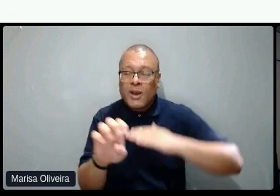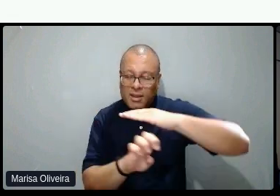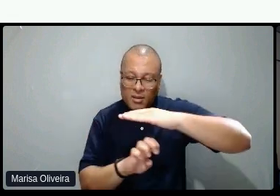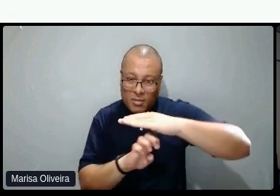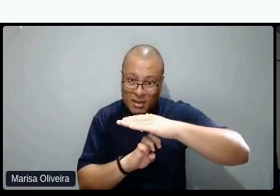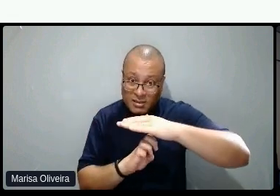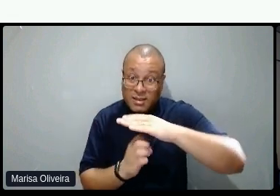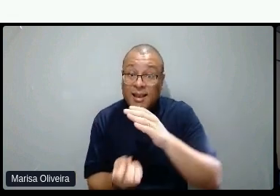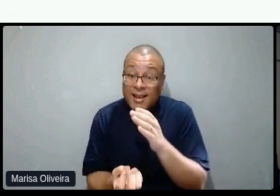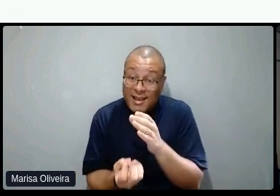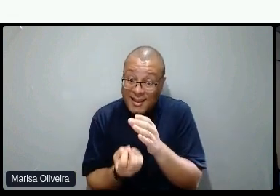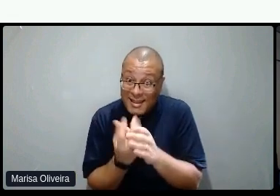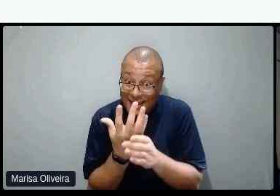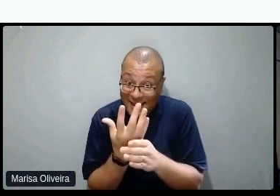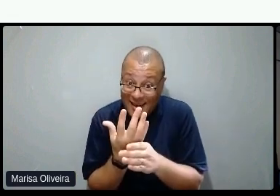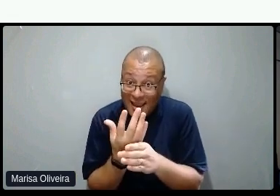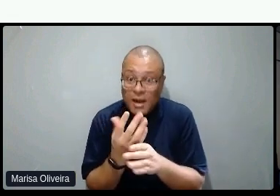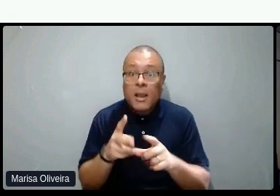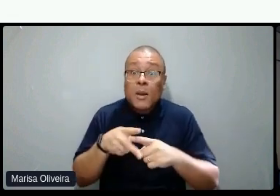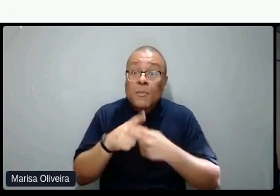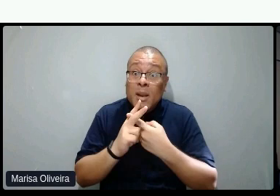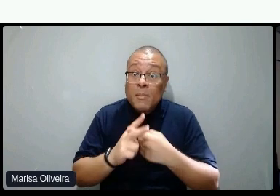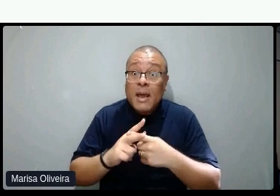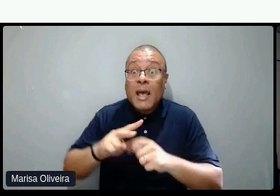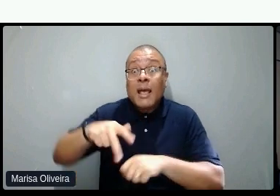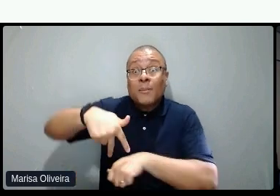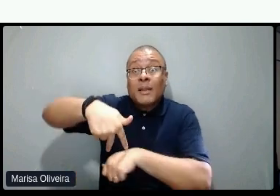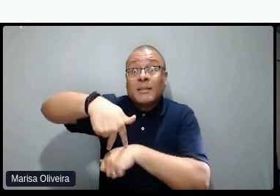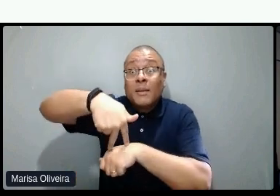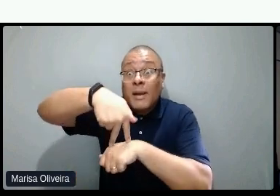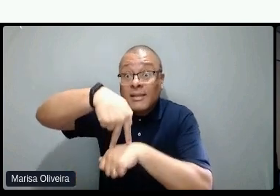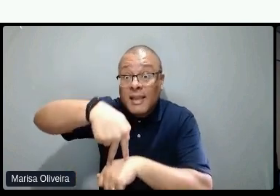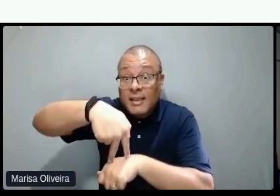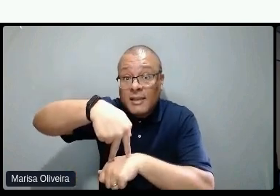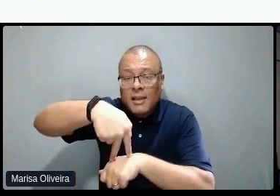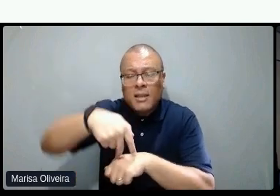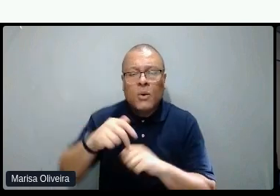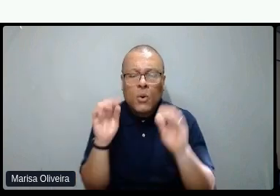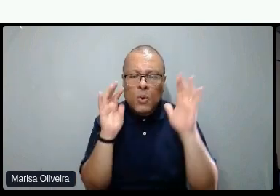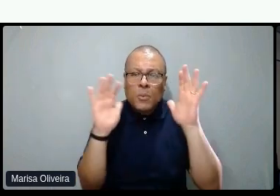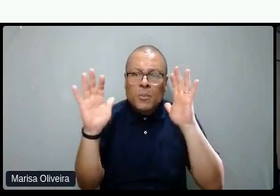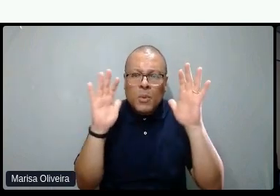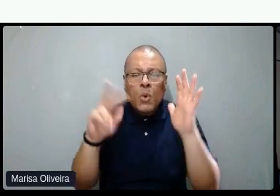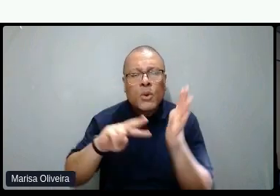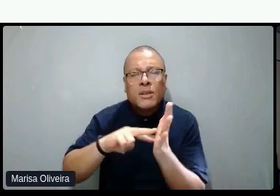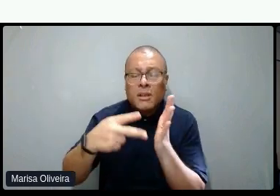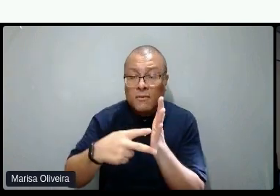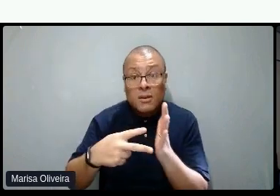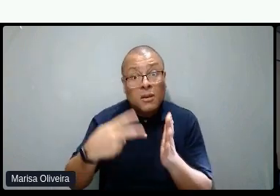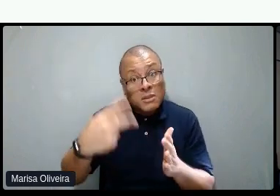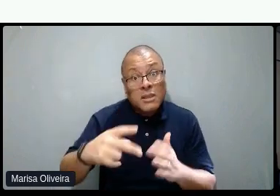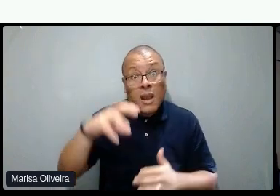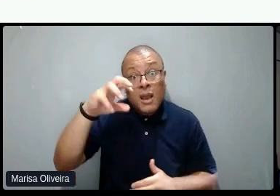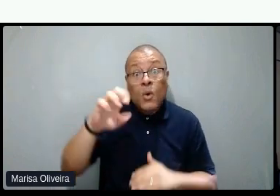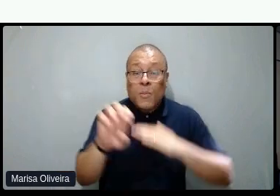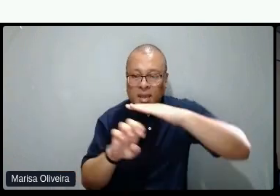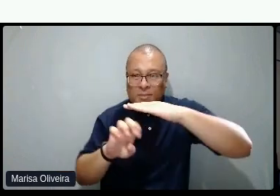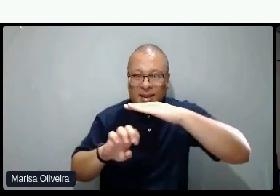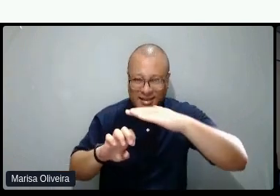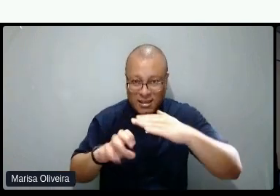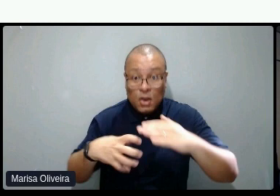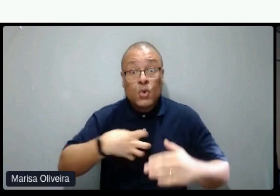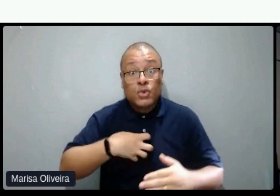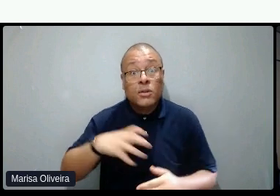are more resilient. So basically, what we need in the future is we need learning organizations. We